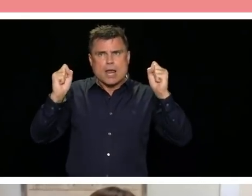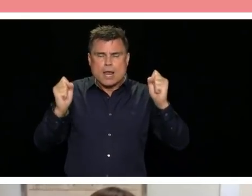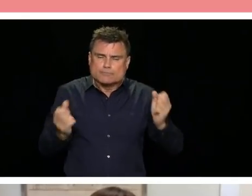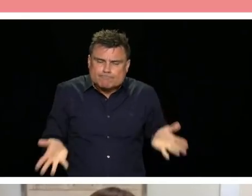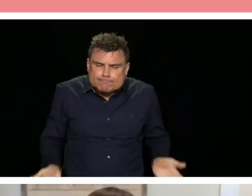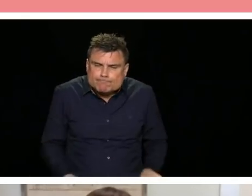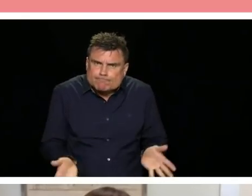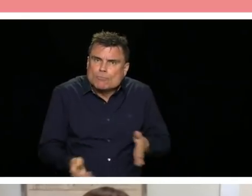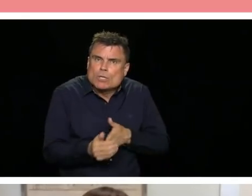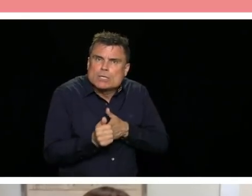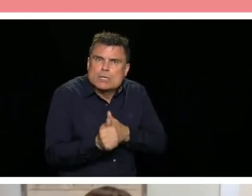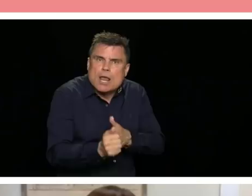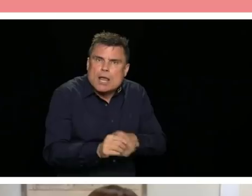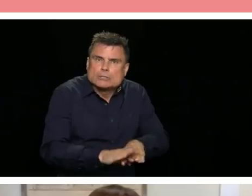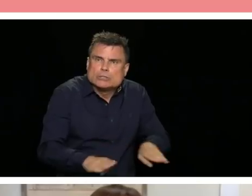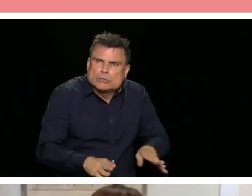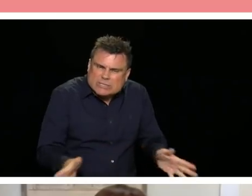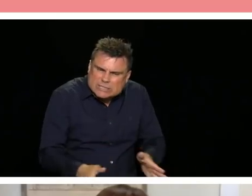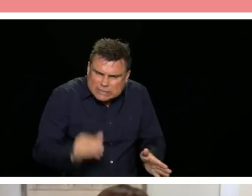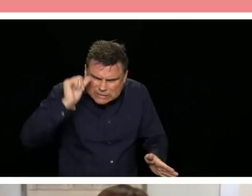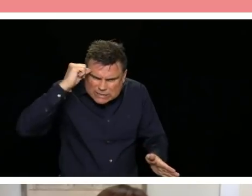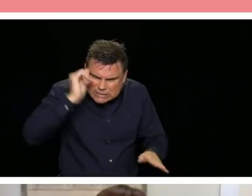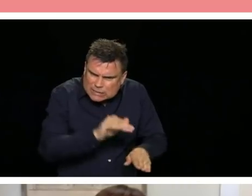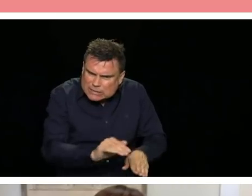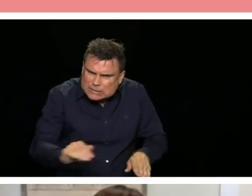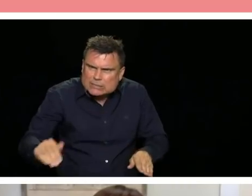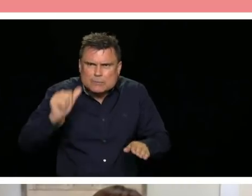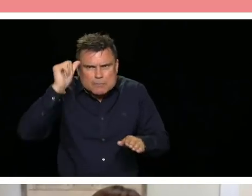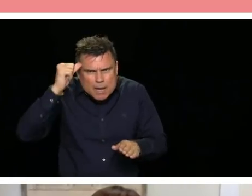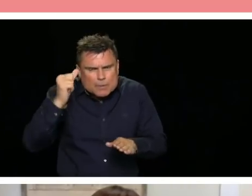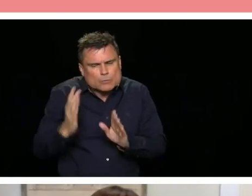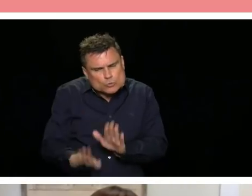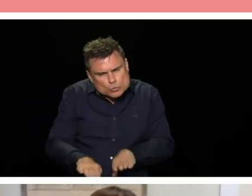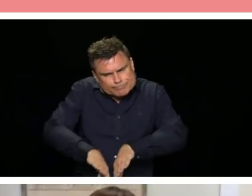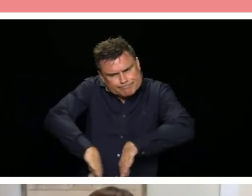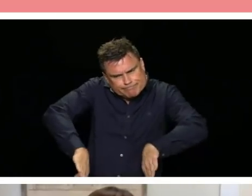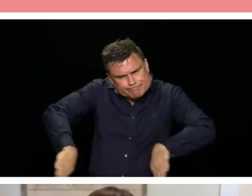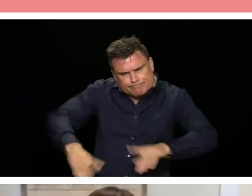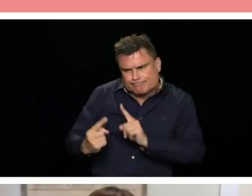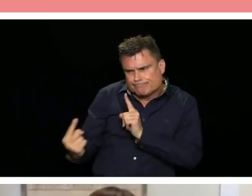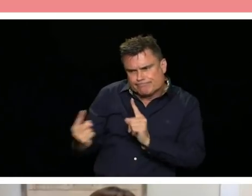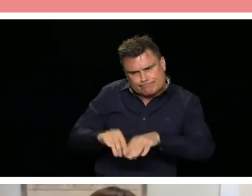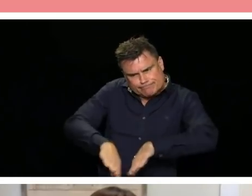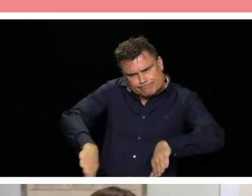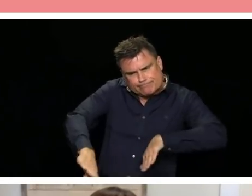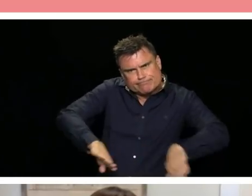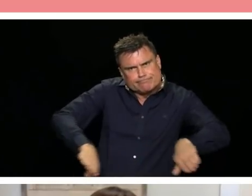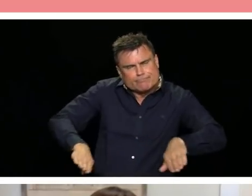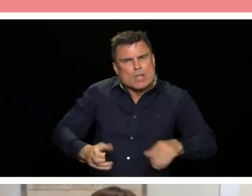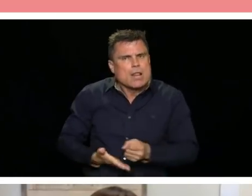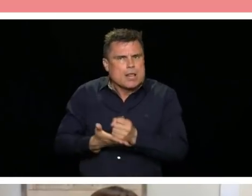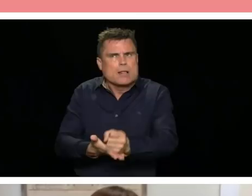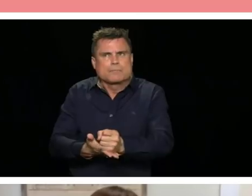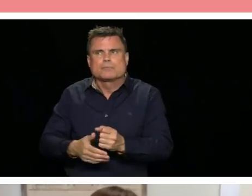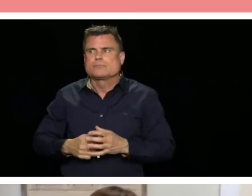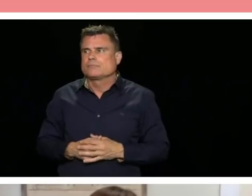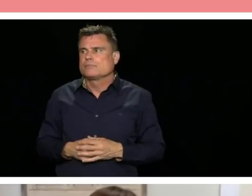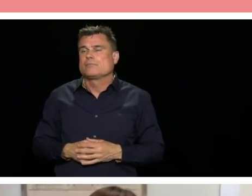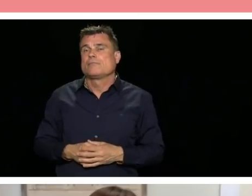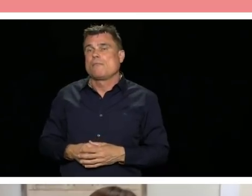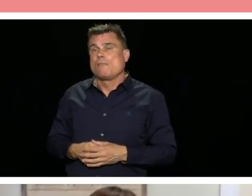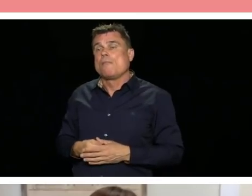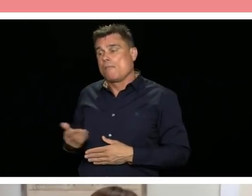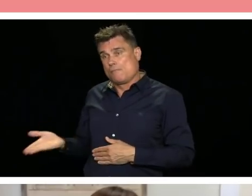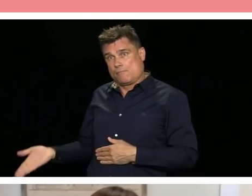Thank you. The next question is for you again, Dr. Corneil. We're keeping you busy here today. And the